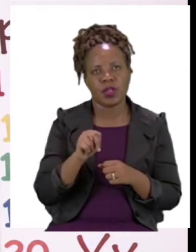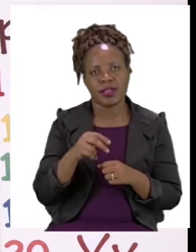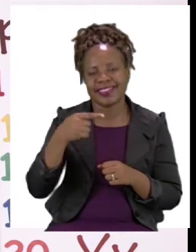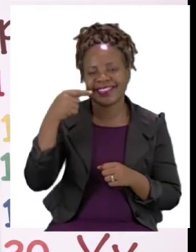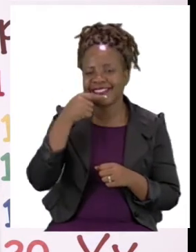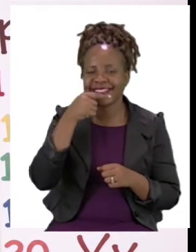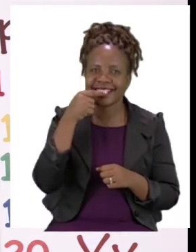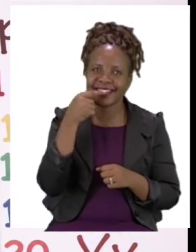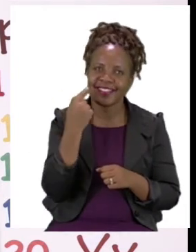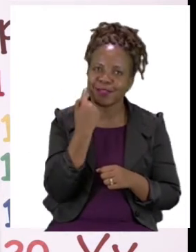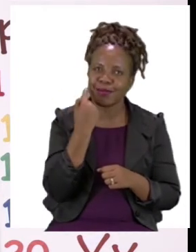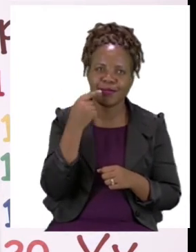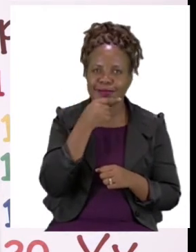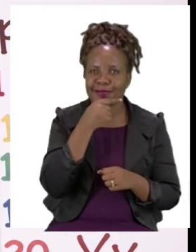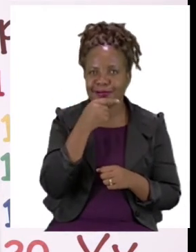Brush.